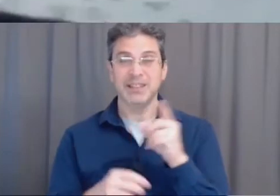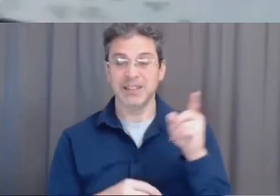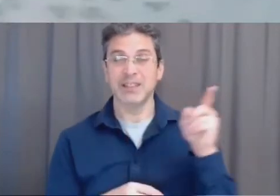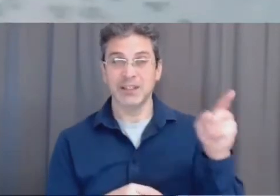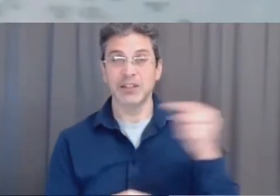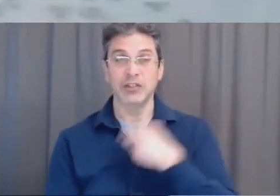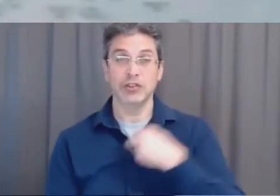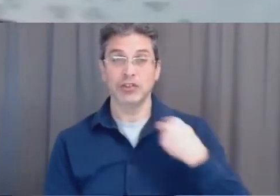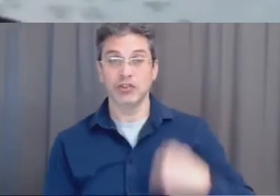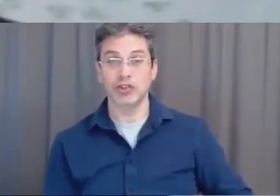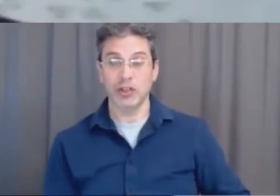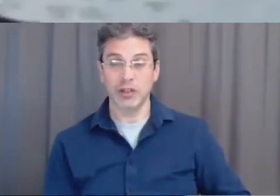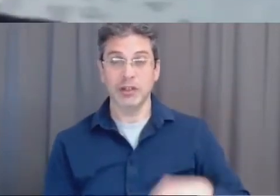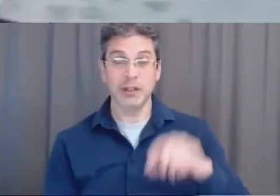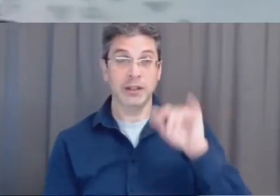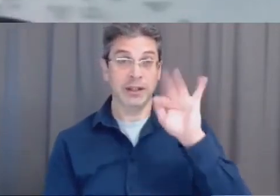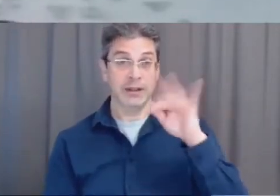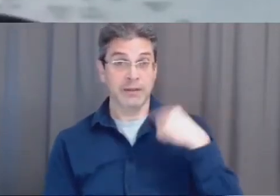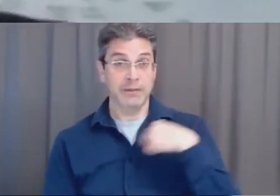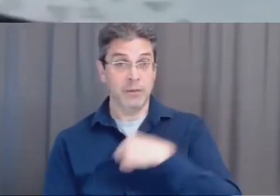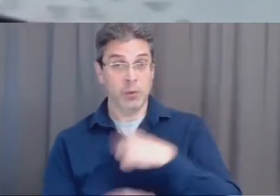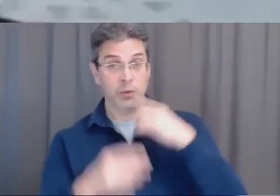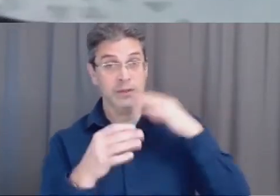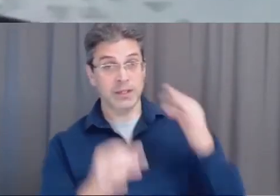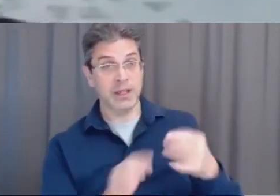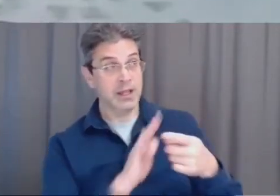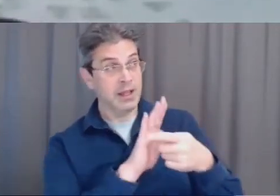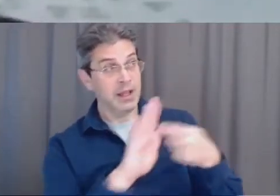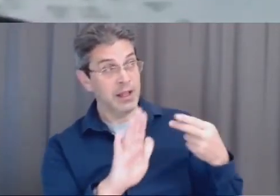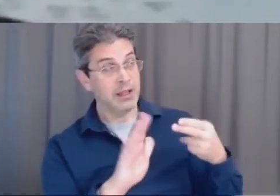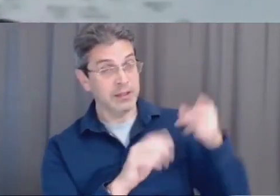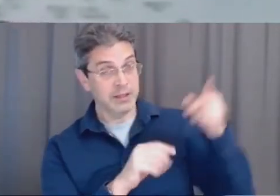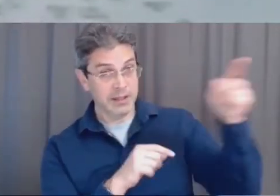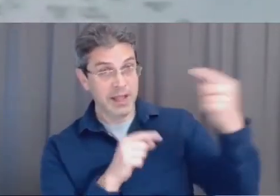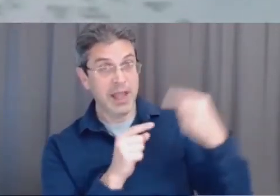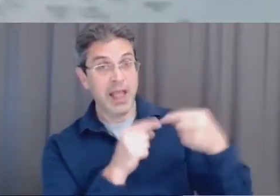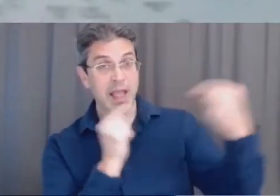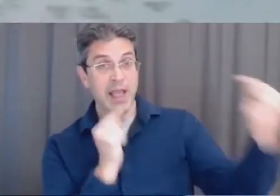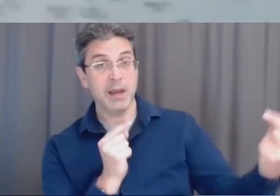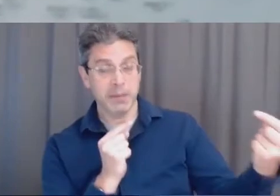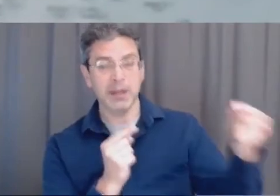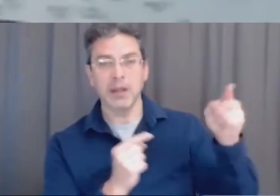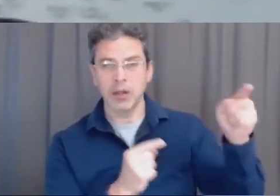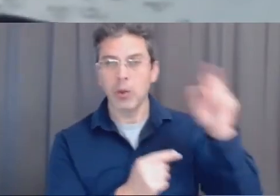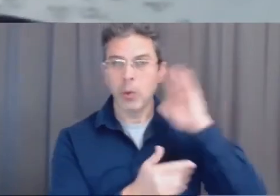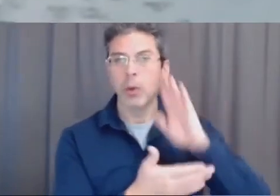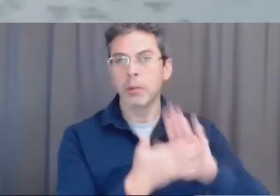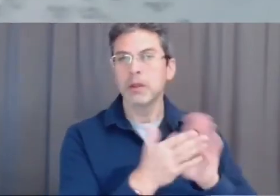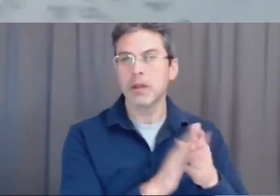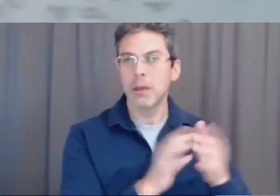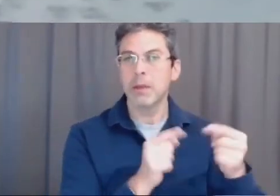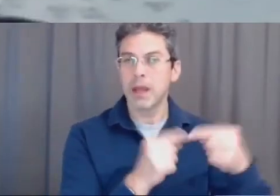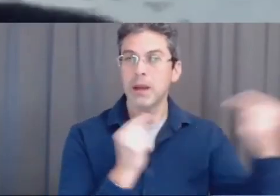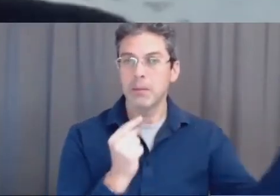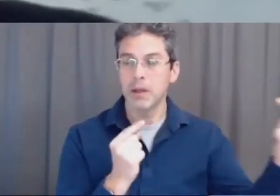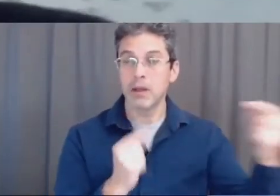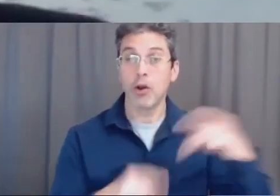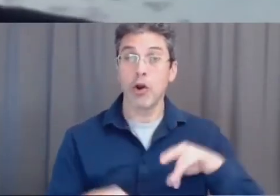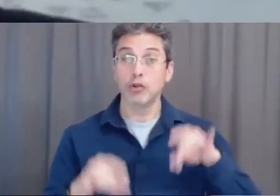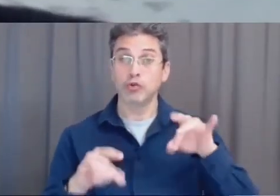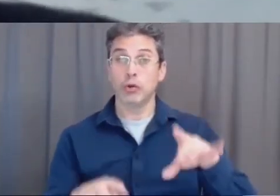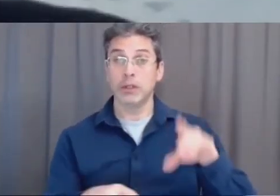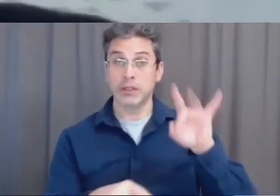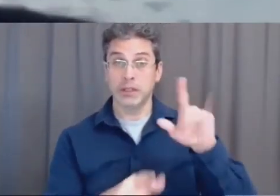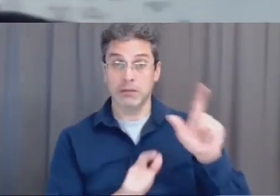turn it into, or the West turns it into. And Australia may have some reflections in that regard in terms of, okay, if you push China into a corner, they